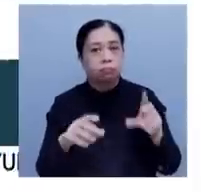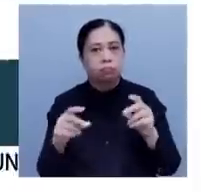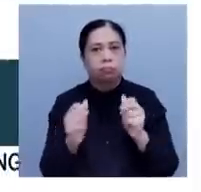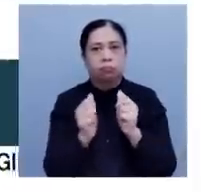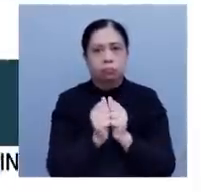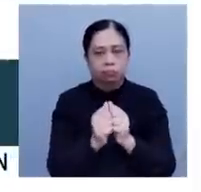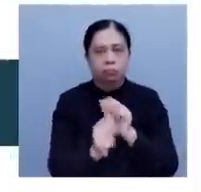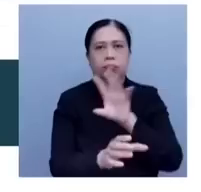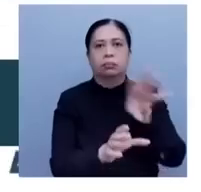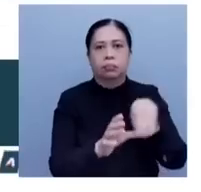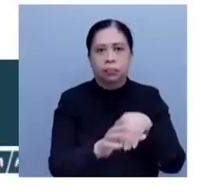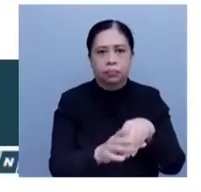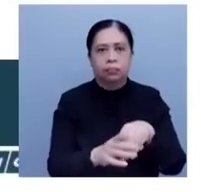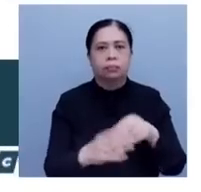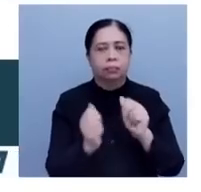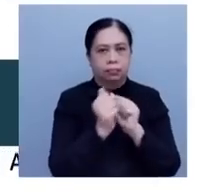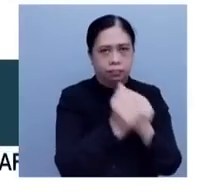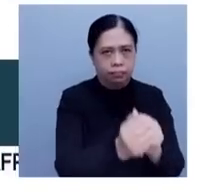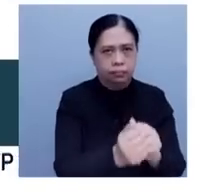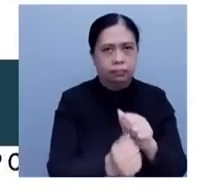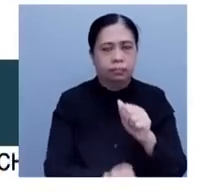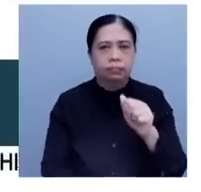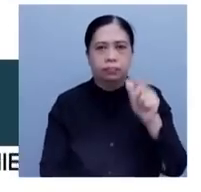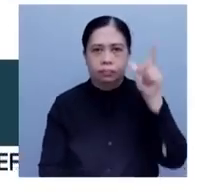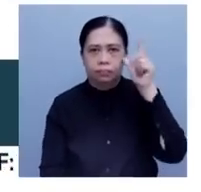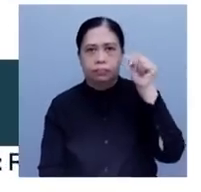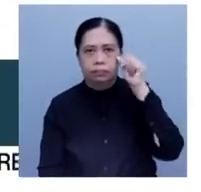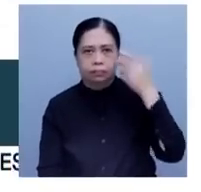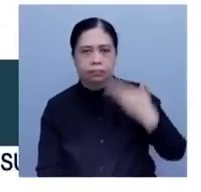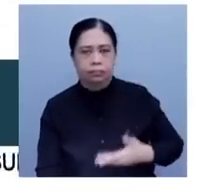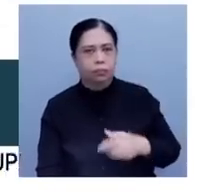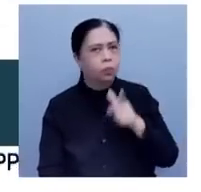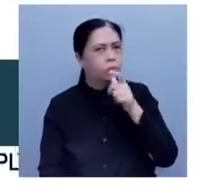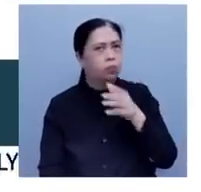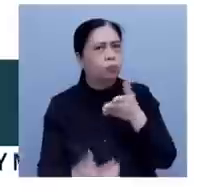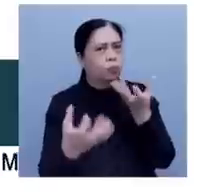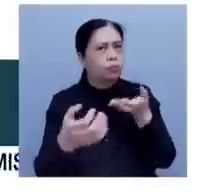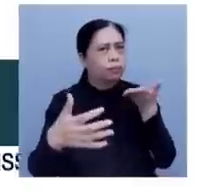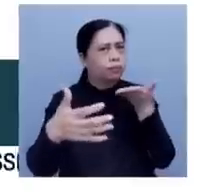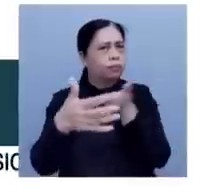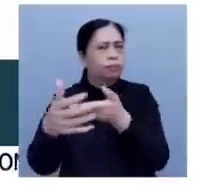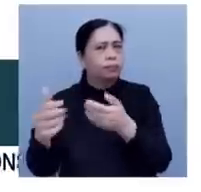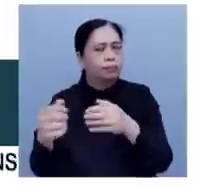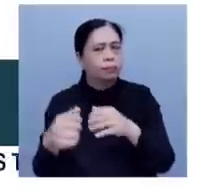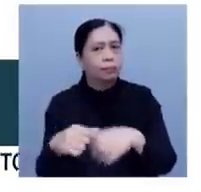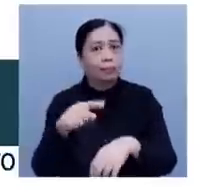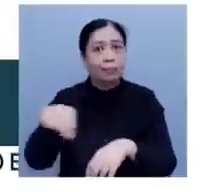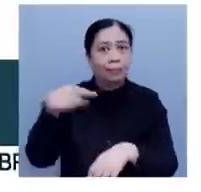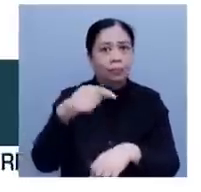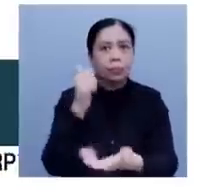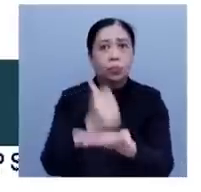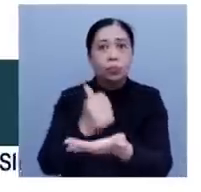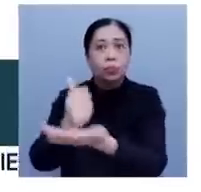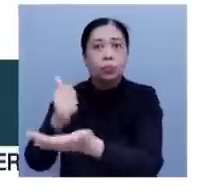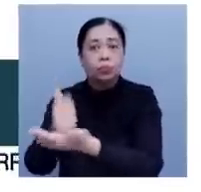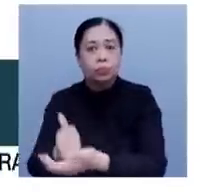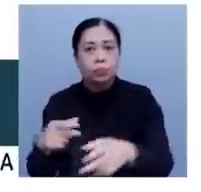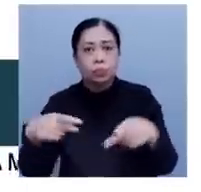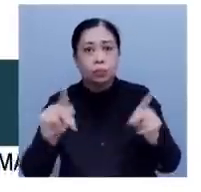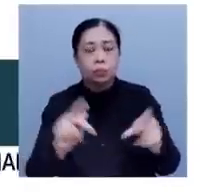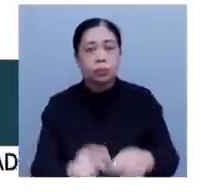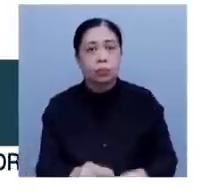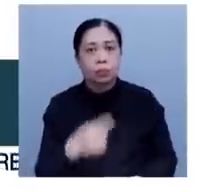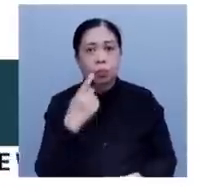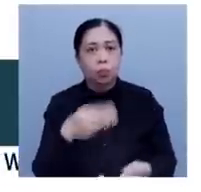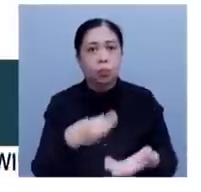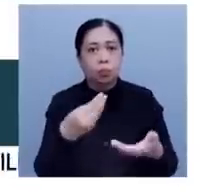na po riyan si Lito Atienza. Pero sino po ang una niyong gustong kasuhan? Yung mga nag-aproba ng permiso. Who